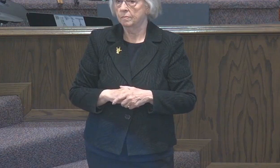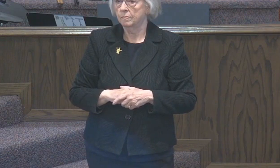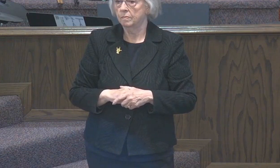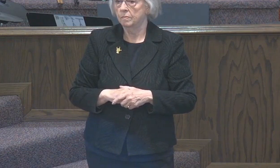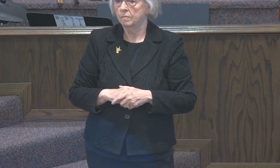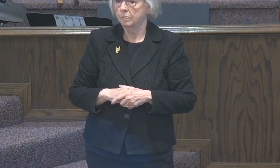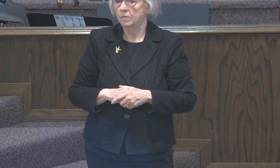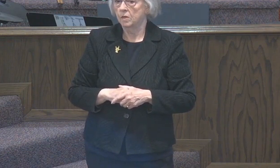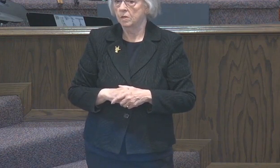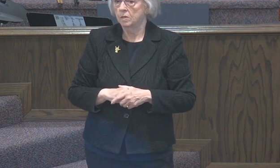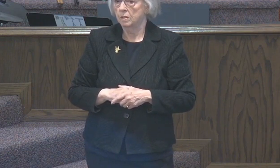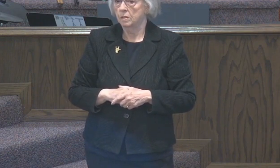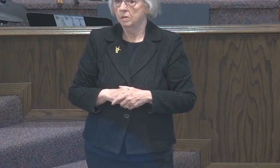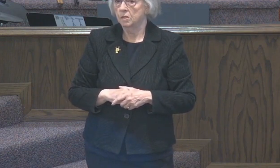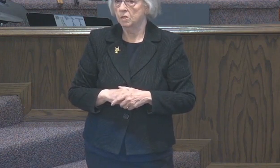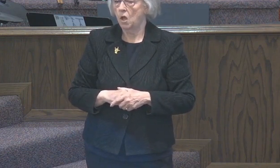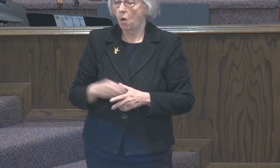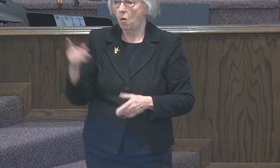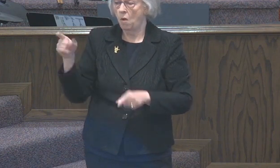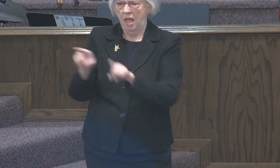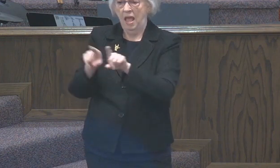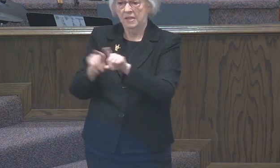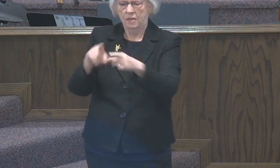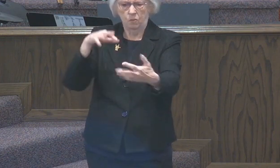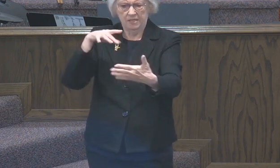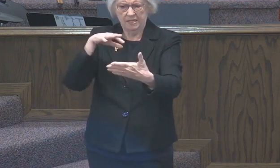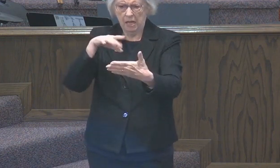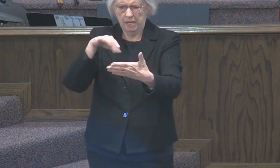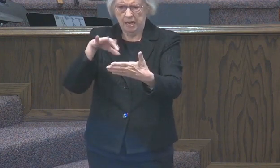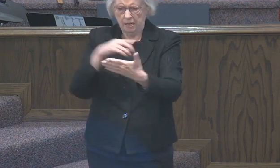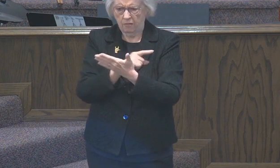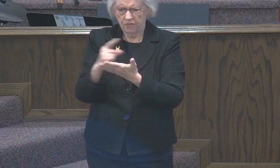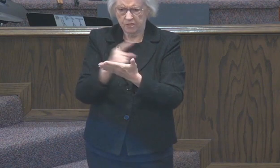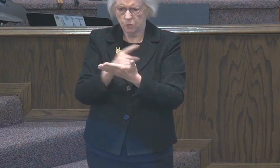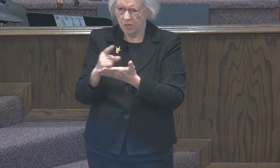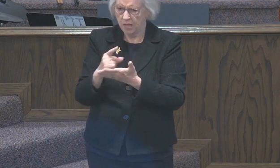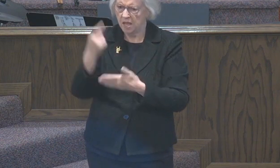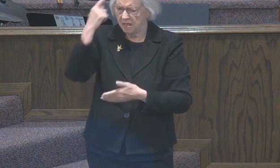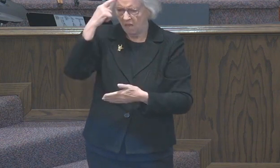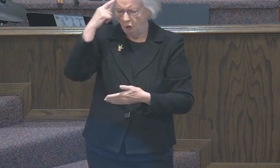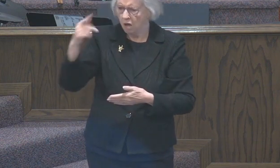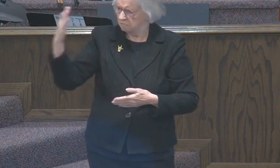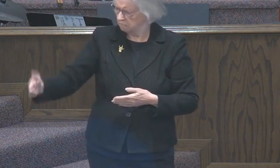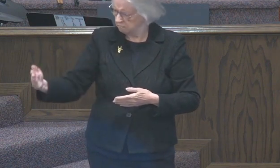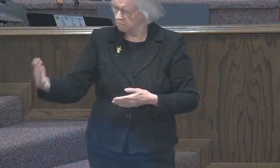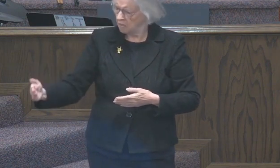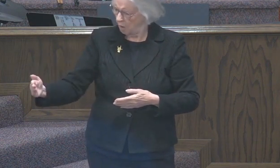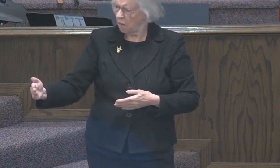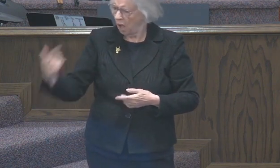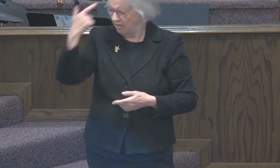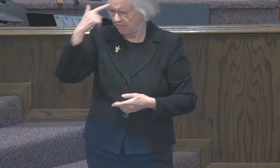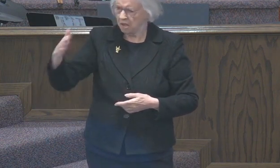brand new way this week as I looked at this as a bookend. Matthew chapter